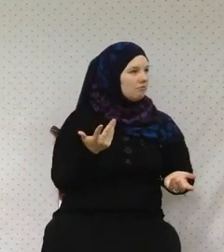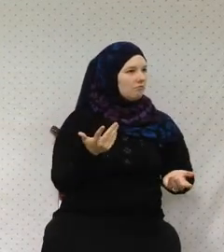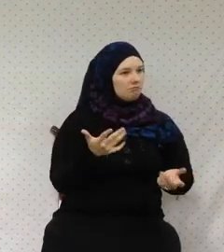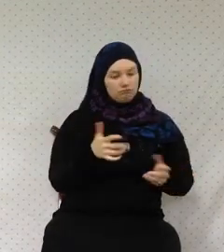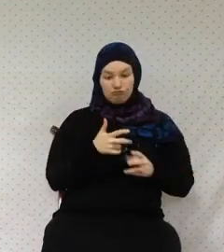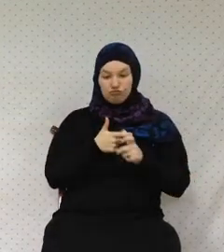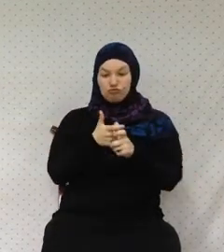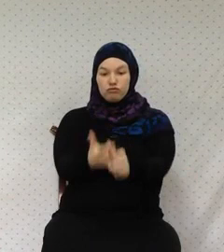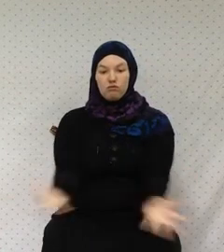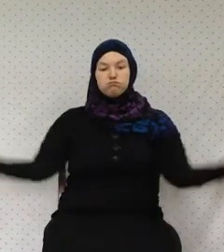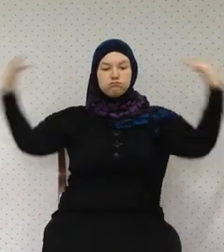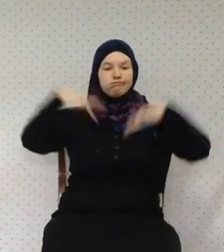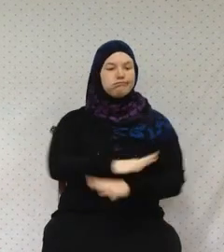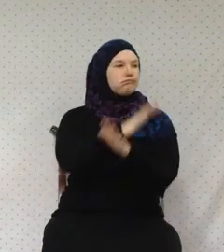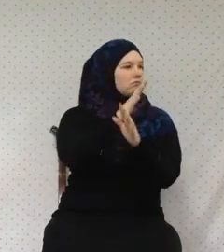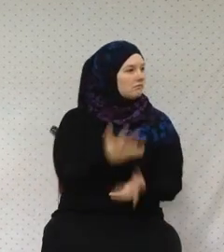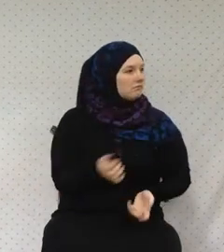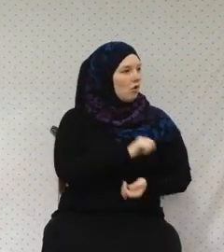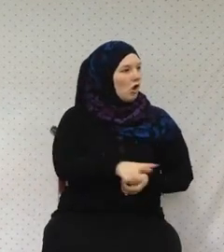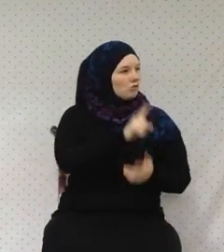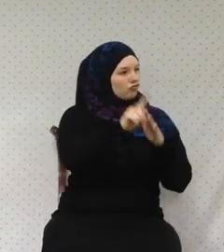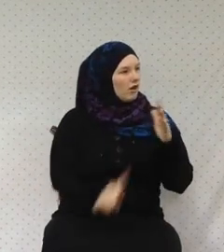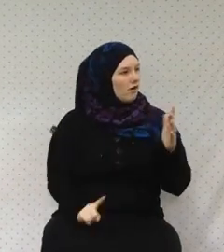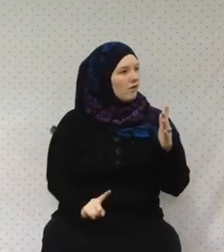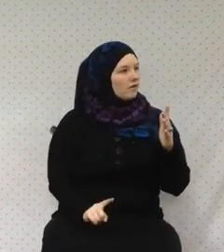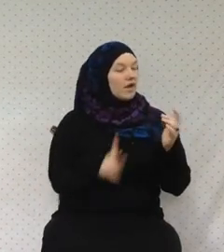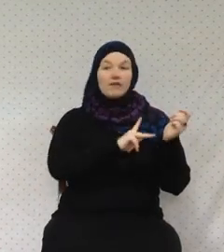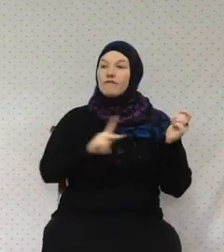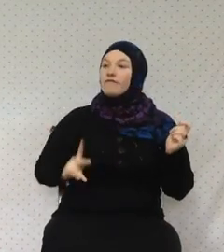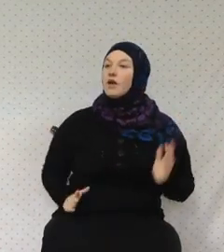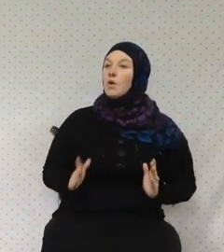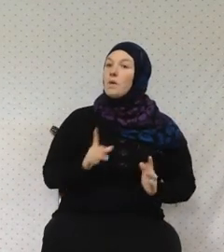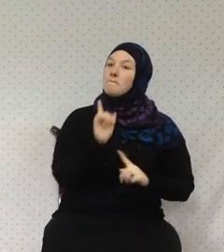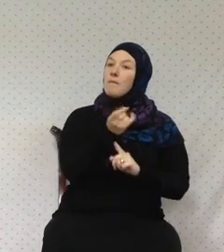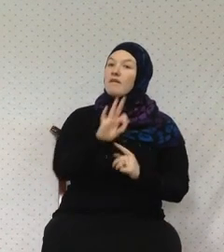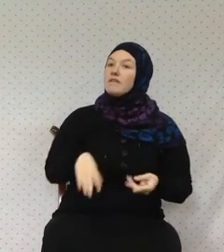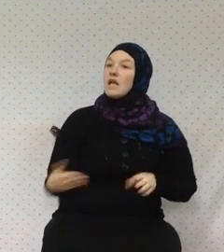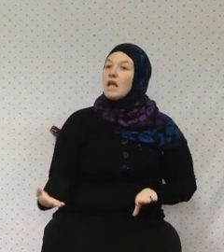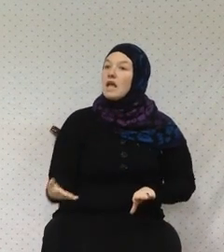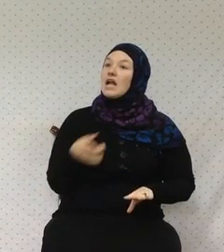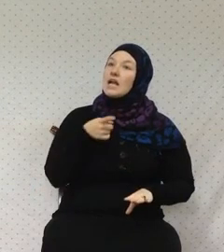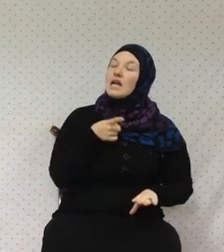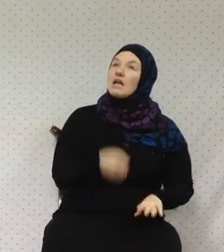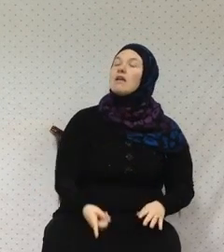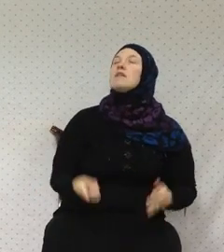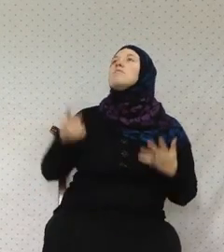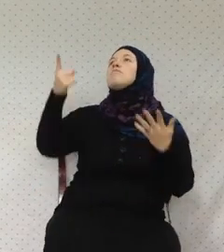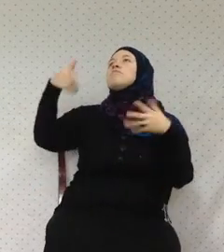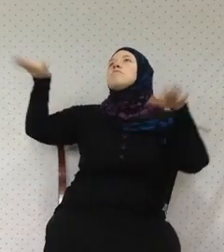drowned. And Pharaoh, at his moment of death, he submits to